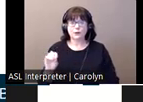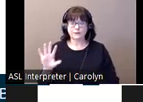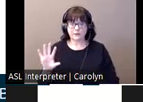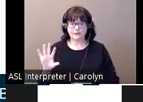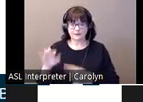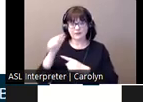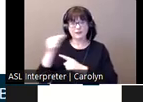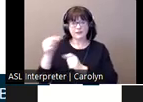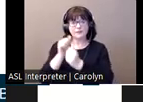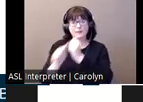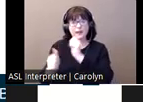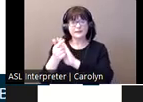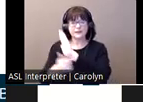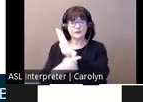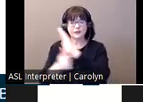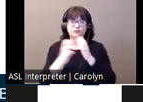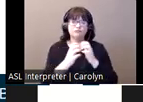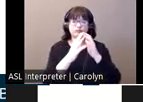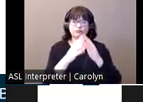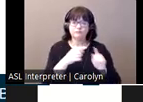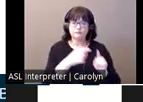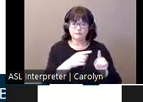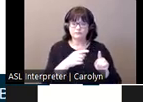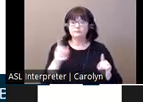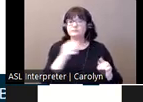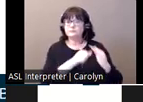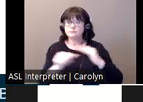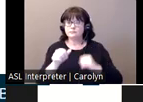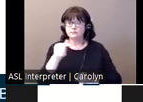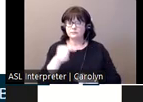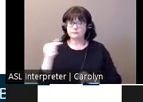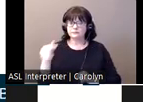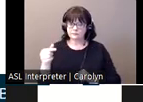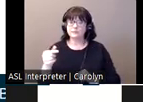HECO is an agency of the Ontario government that brings evidence-based research to the